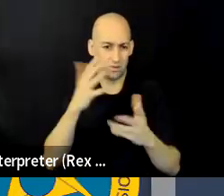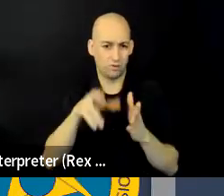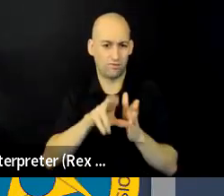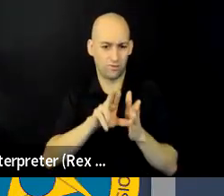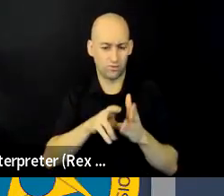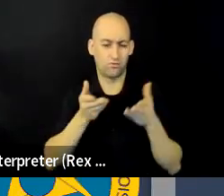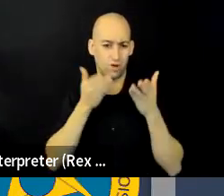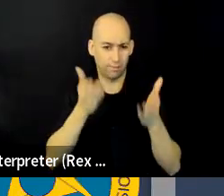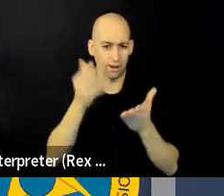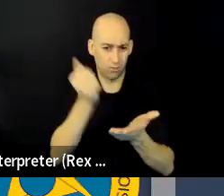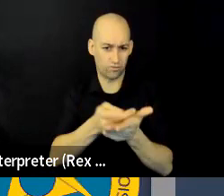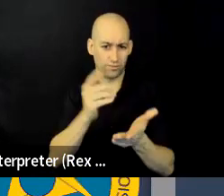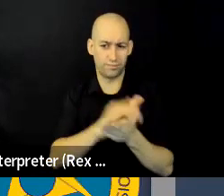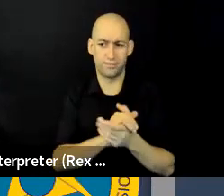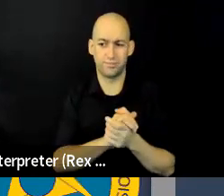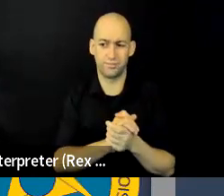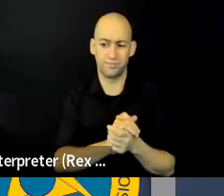recommends approval.